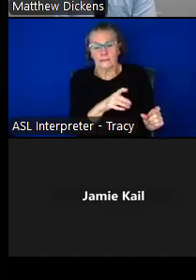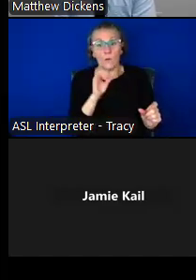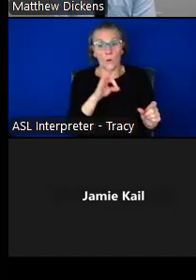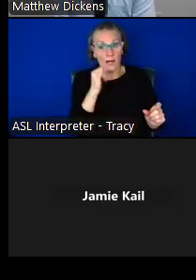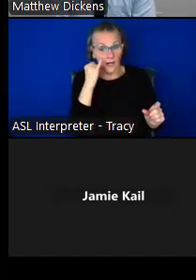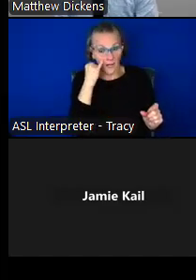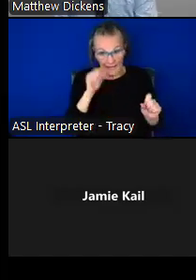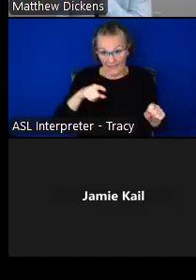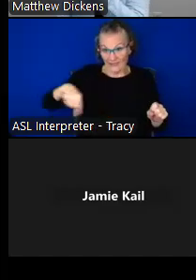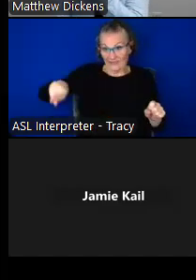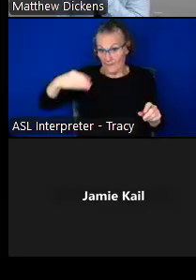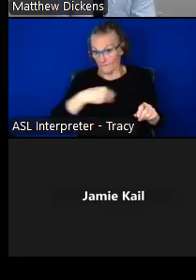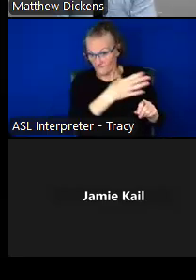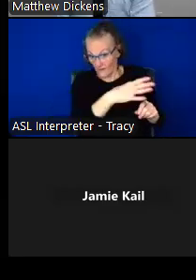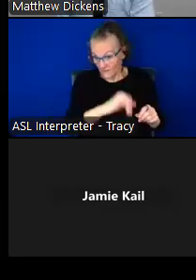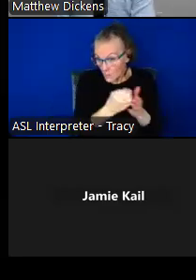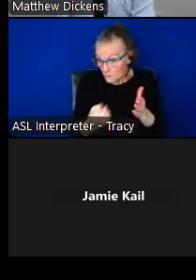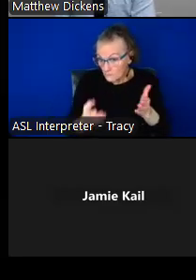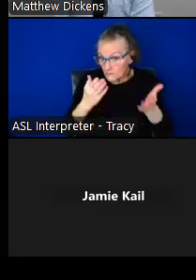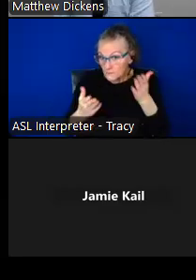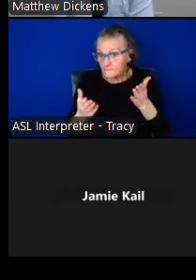they can even get that equipment for them.